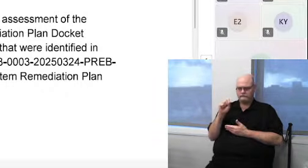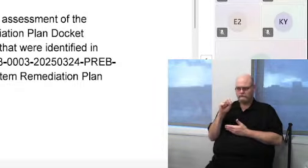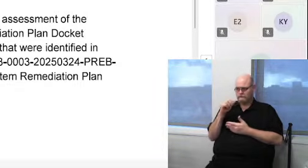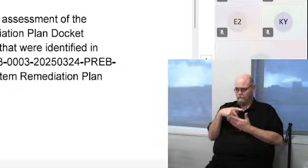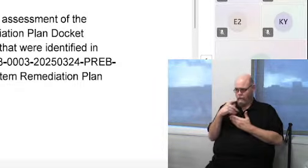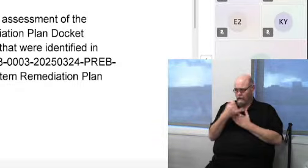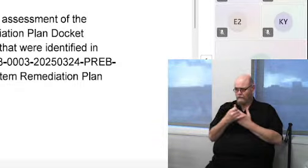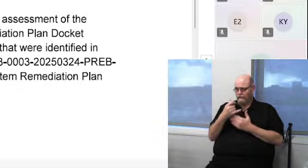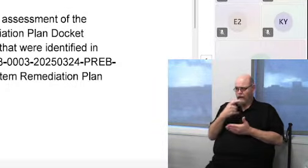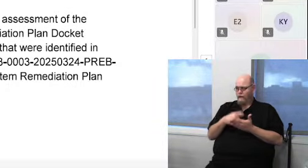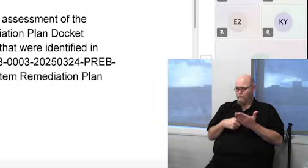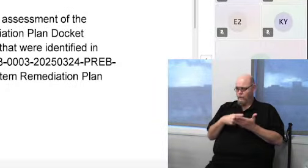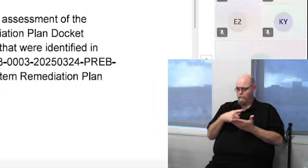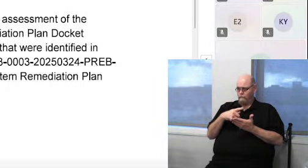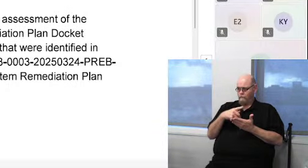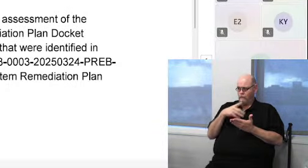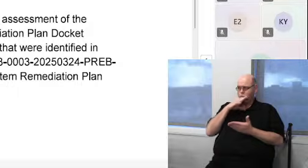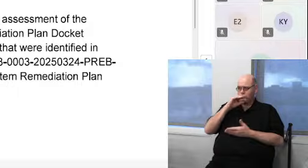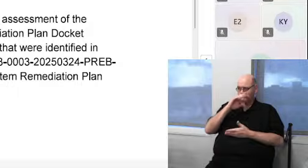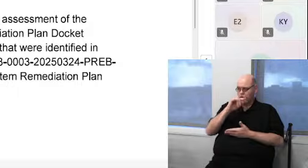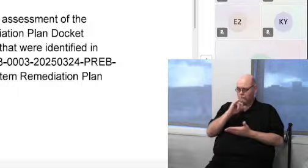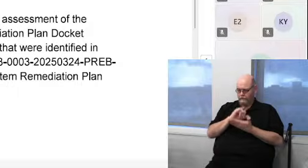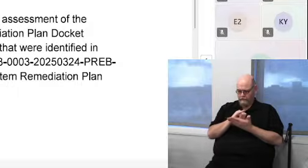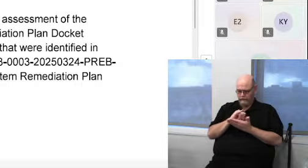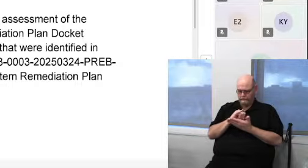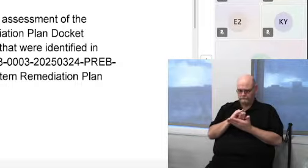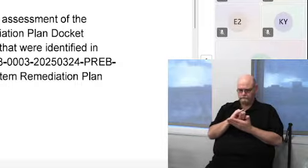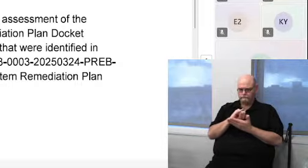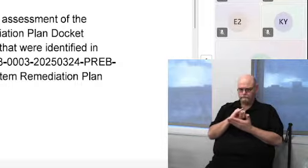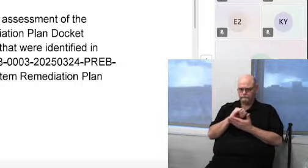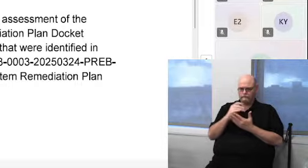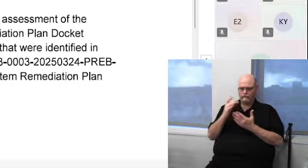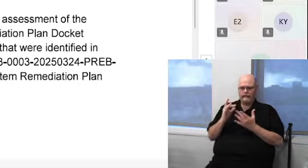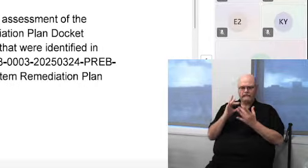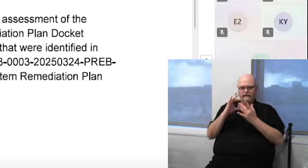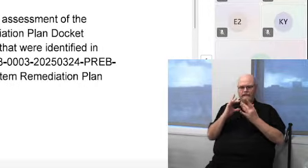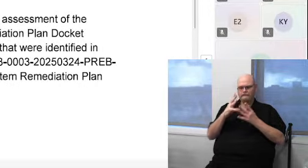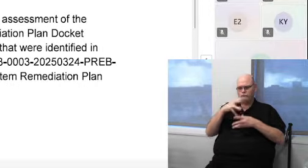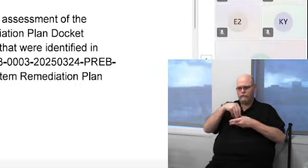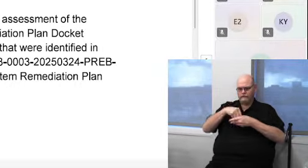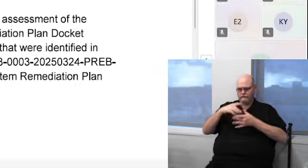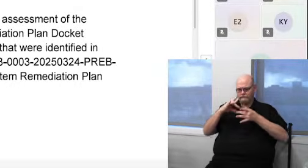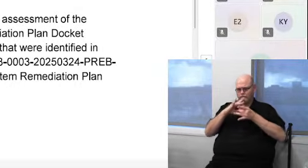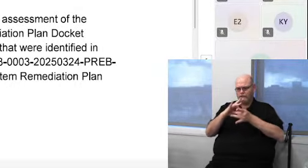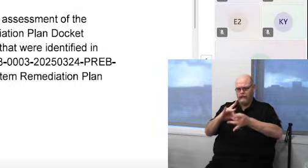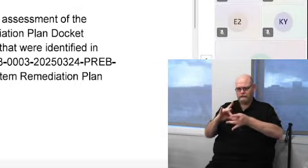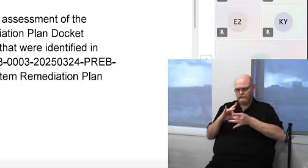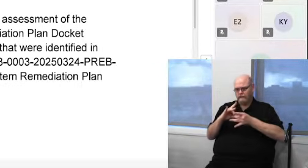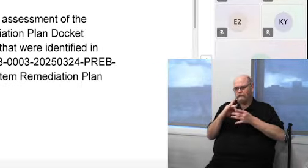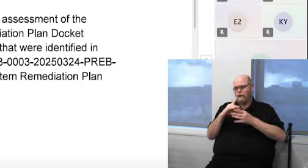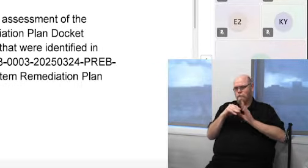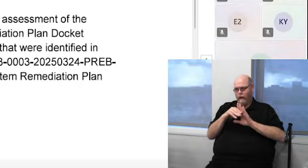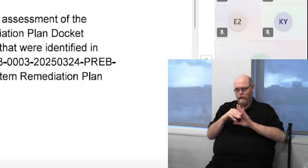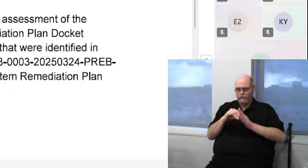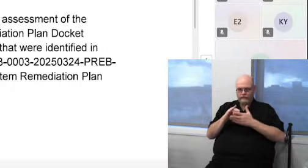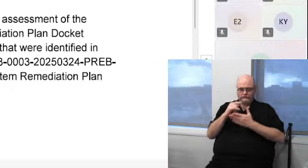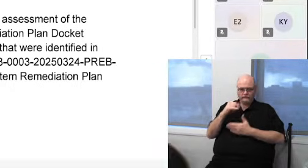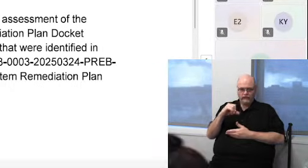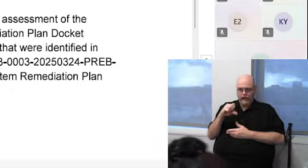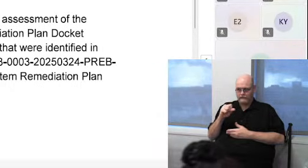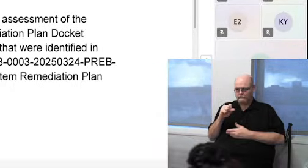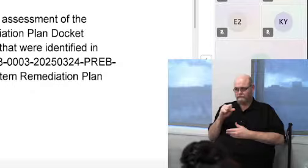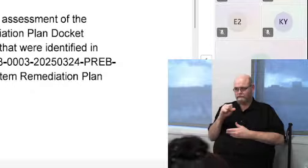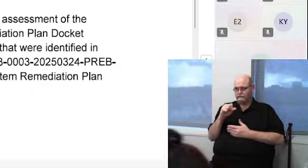that is going to be talked about in a little bit is one of them that happens to have interconnectivity model. What does that mean? That our assets will be displayed.